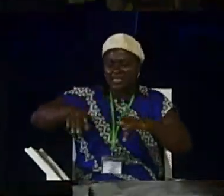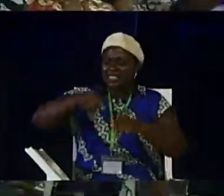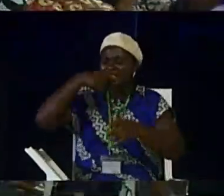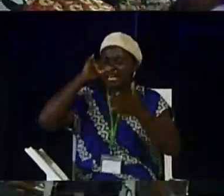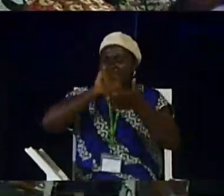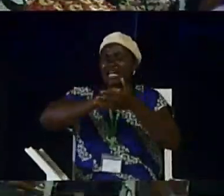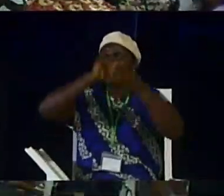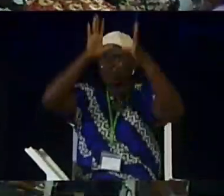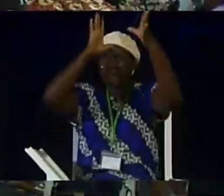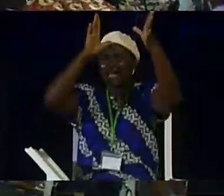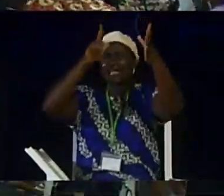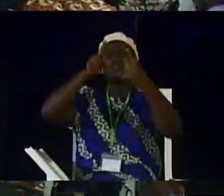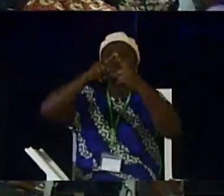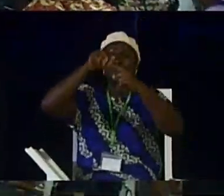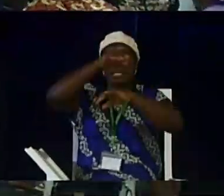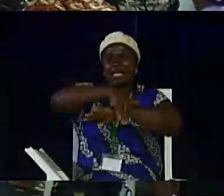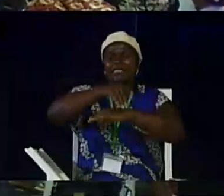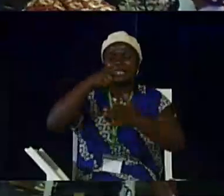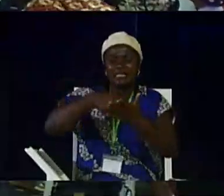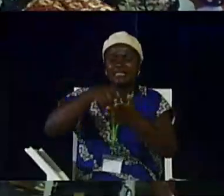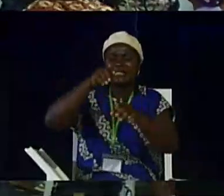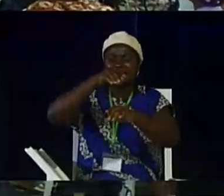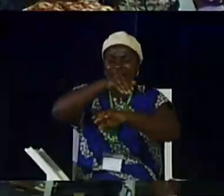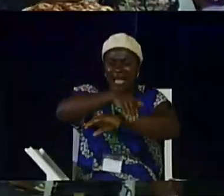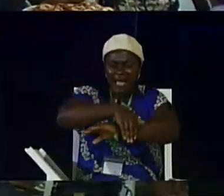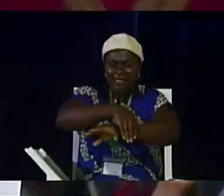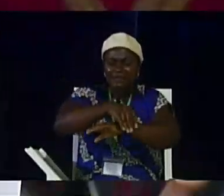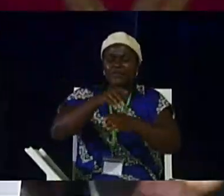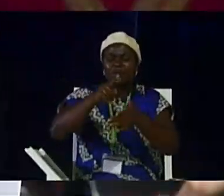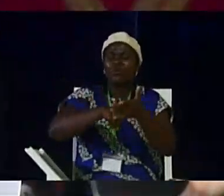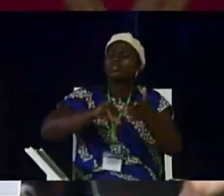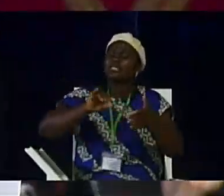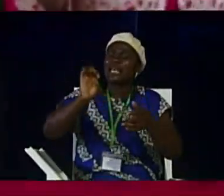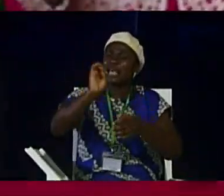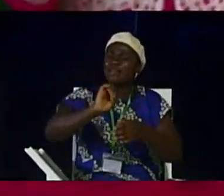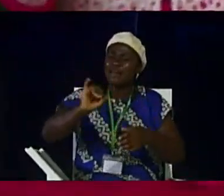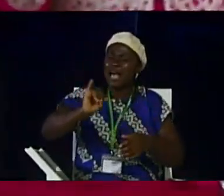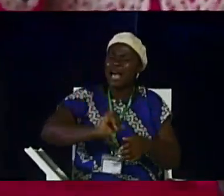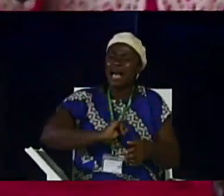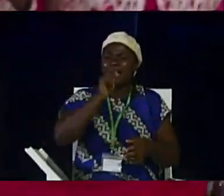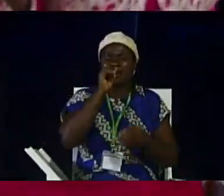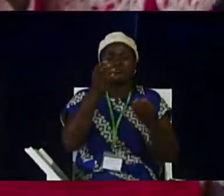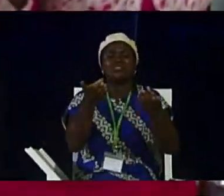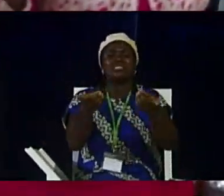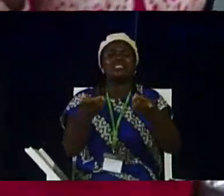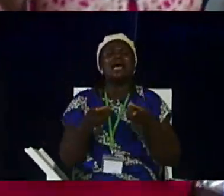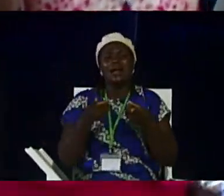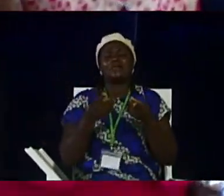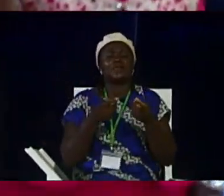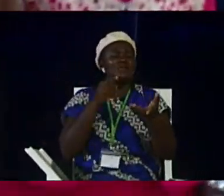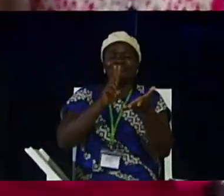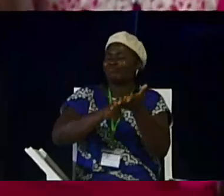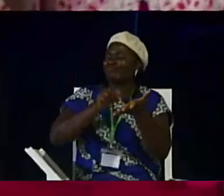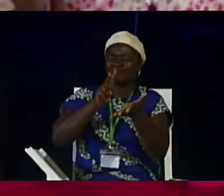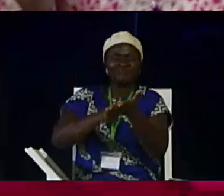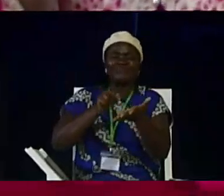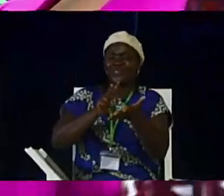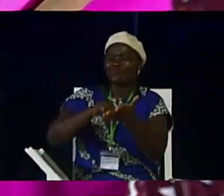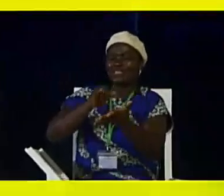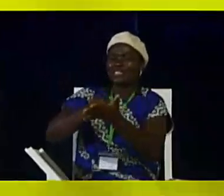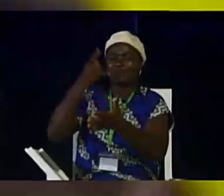this night, whatever I'm desiring, double it for me, double